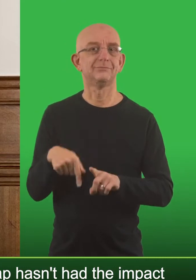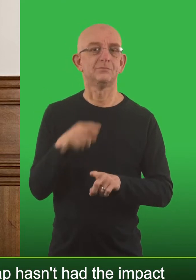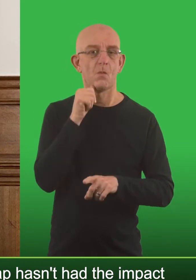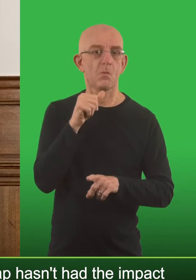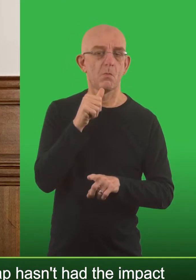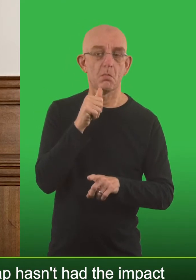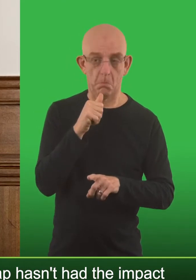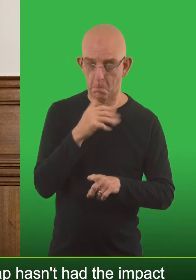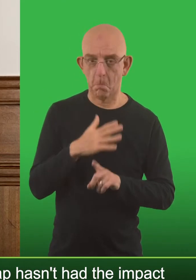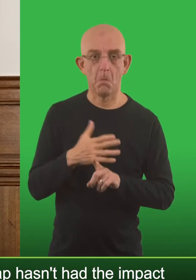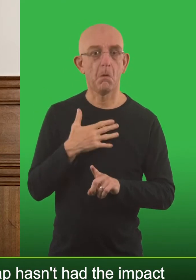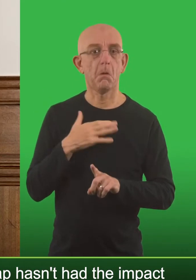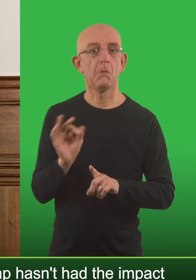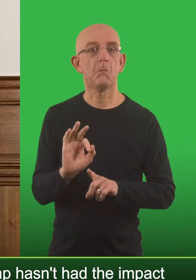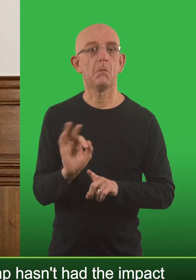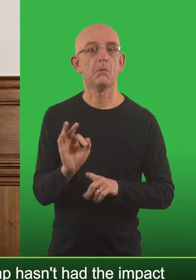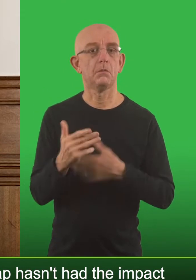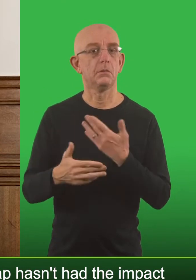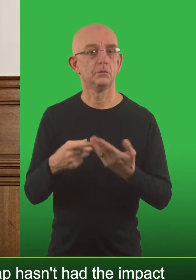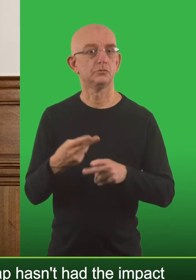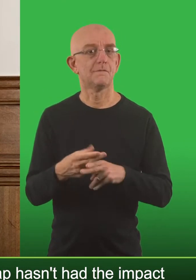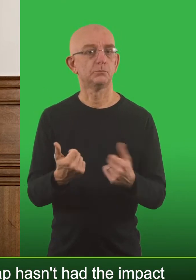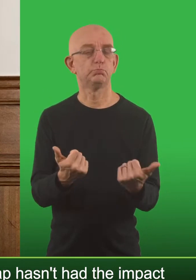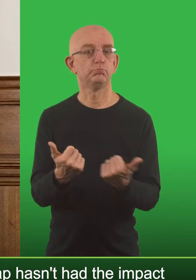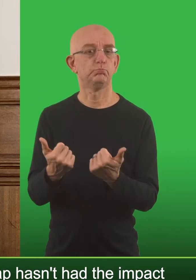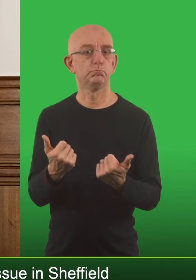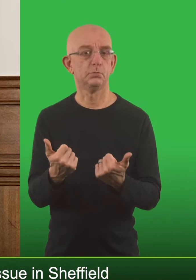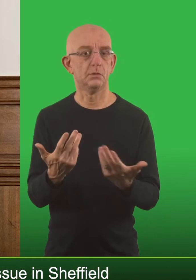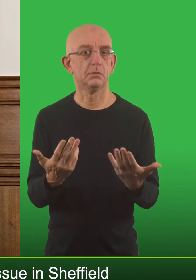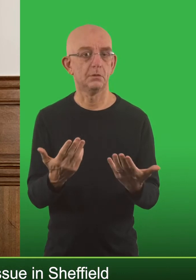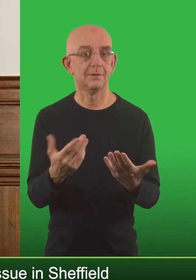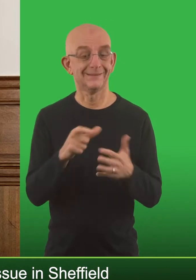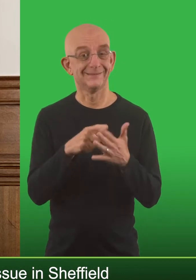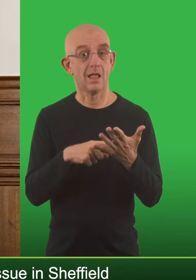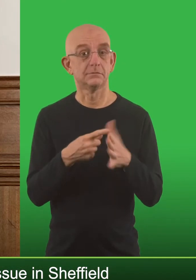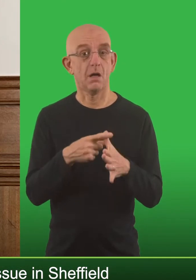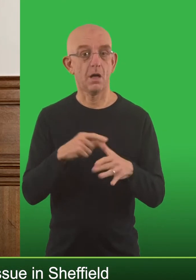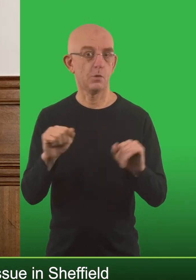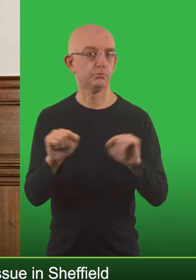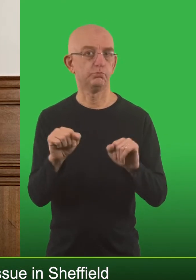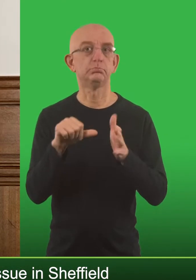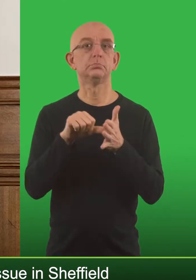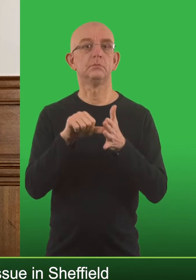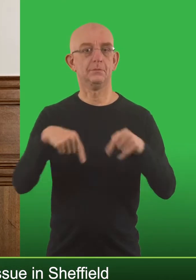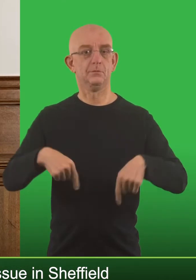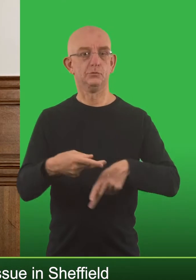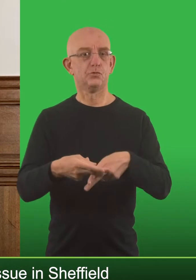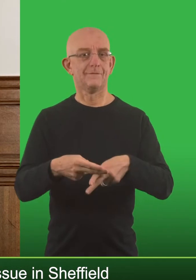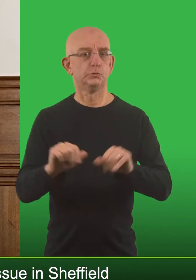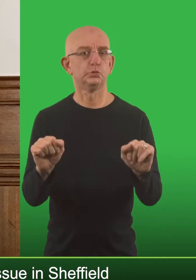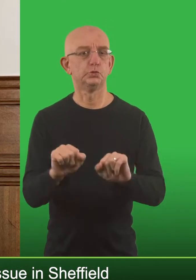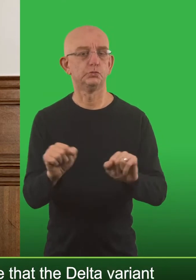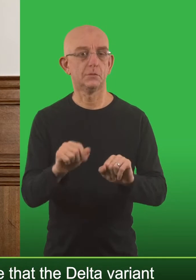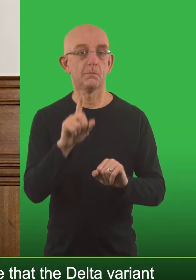the impact that I thought it would have yet. In Sheffield, and the Delta variant isn't yet an issue